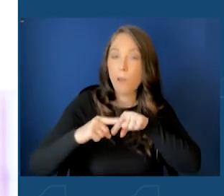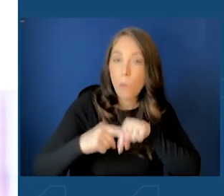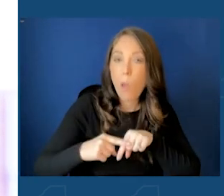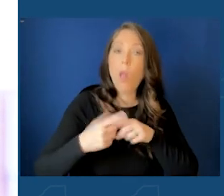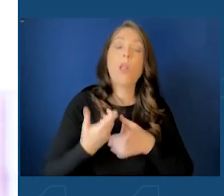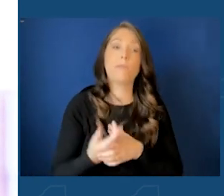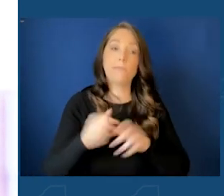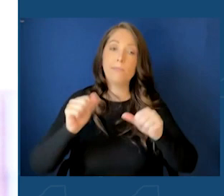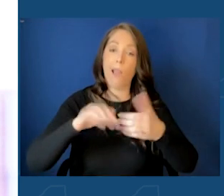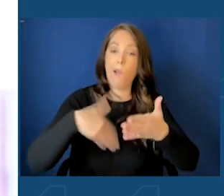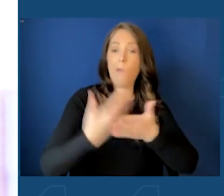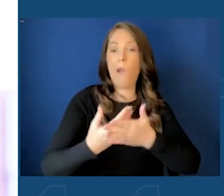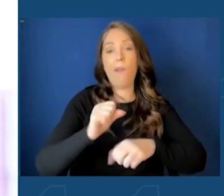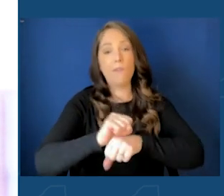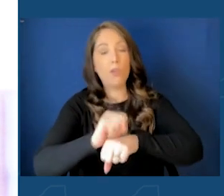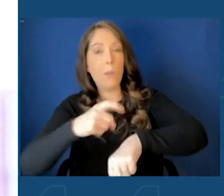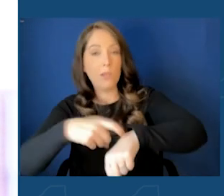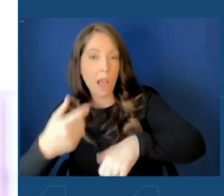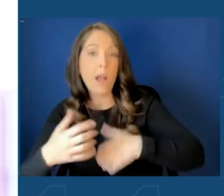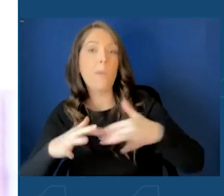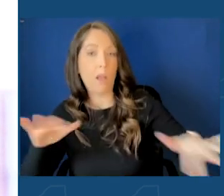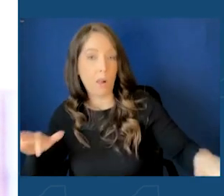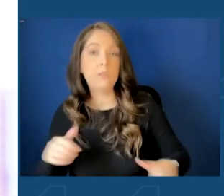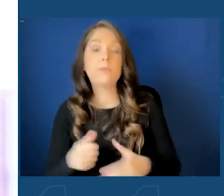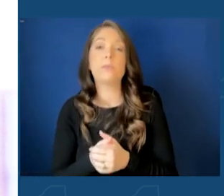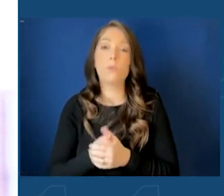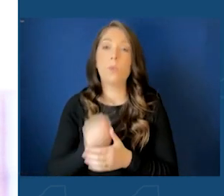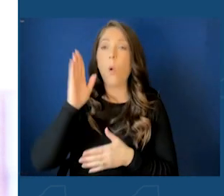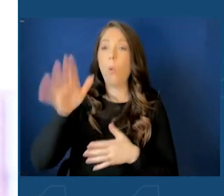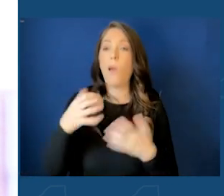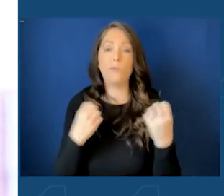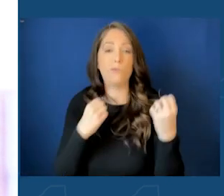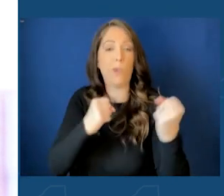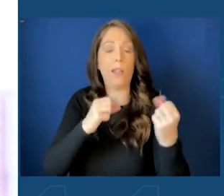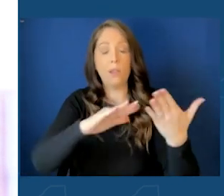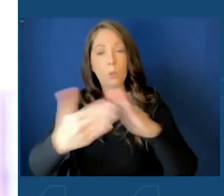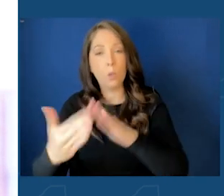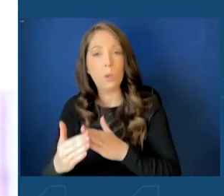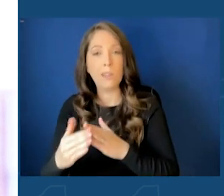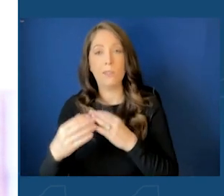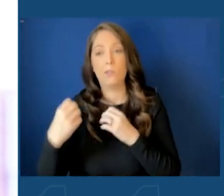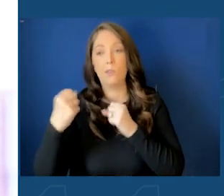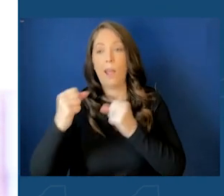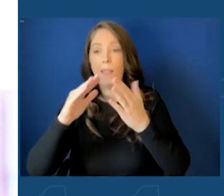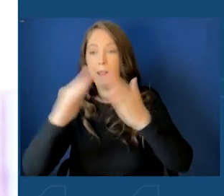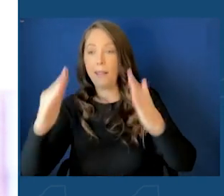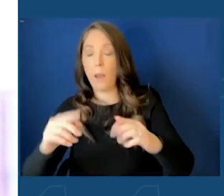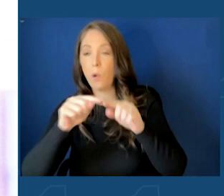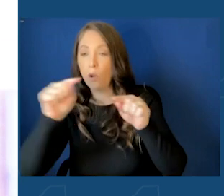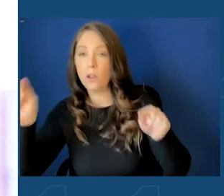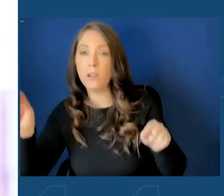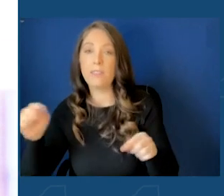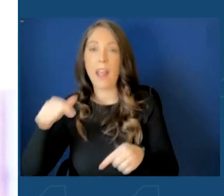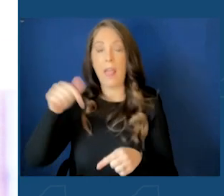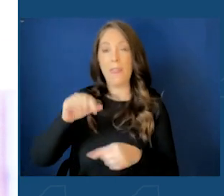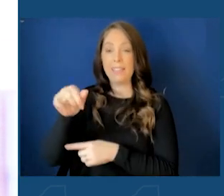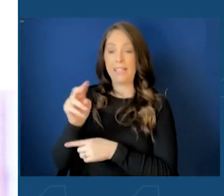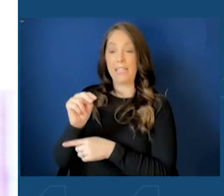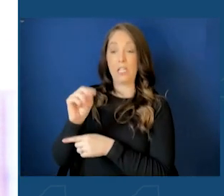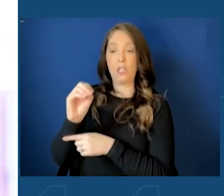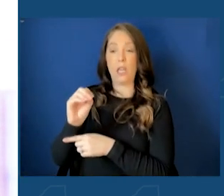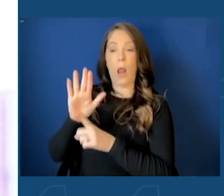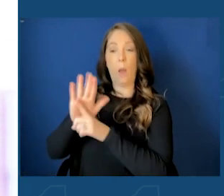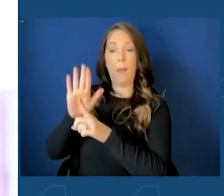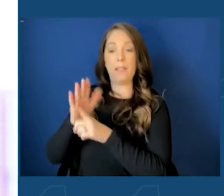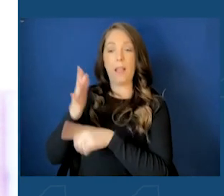back in your life. So it'll lead to stronger communities, stronger neighborhoods, and all of a sudden, and this is Jano's favorite line, I'm sure he wants to say it